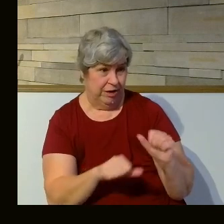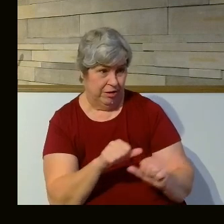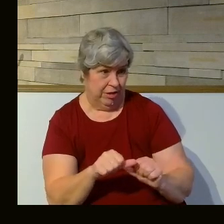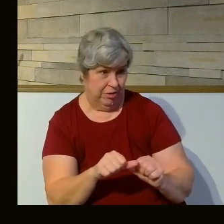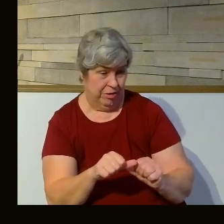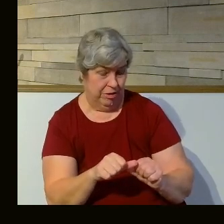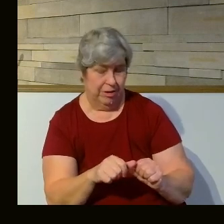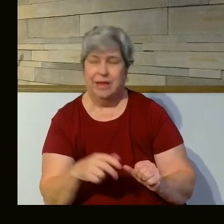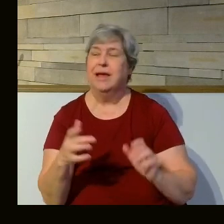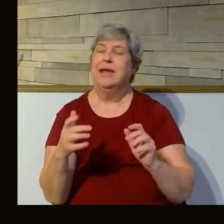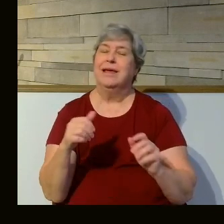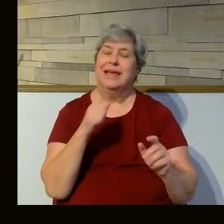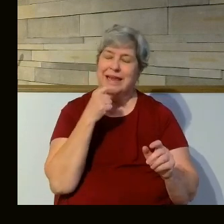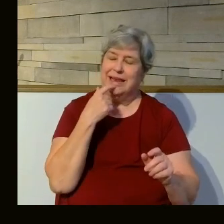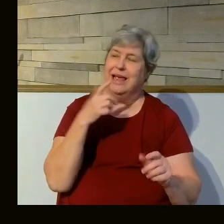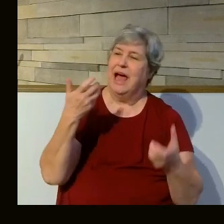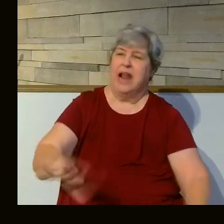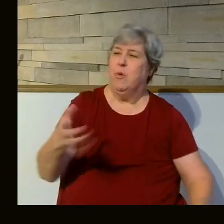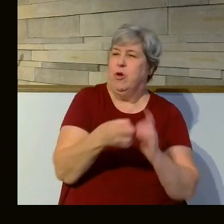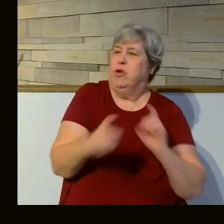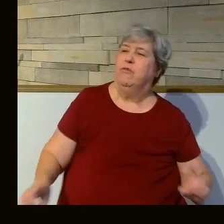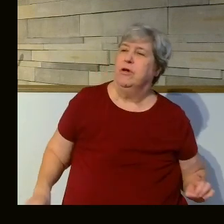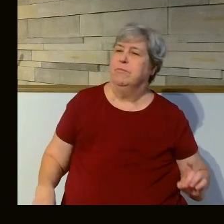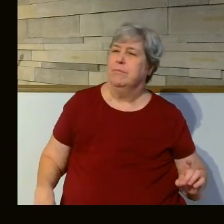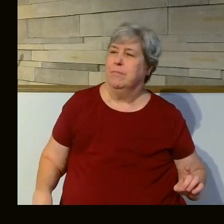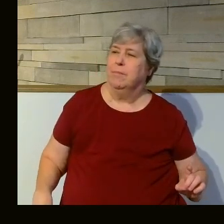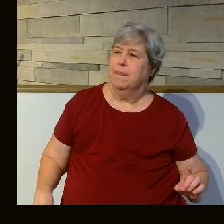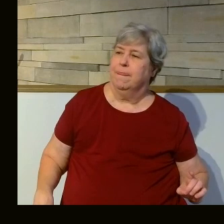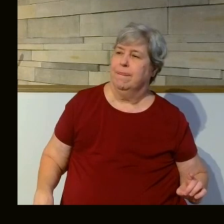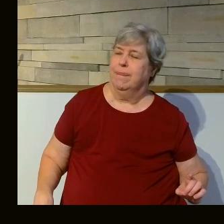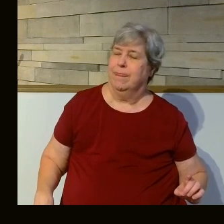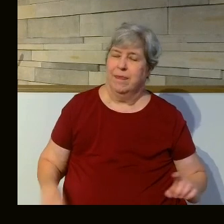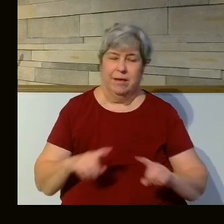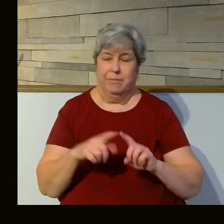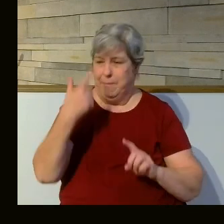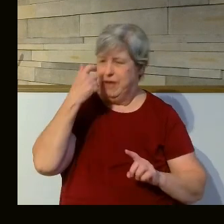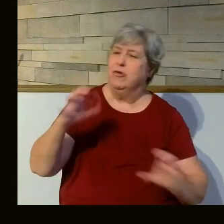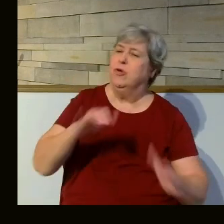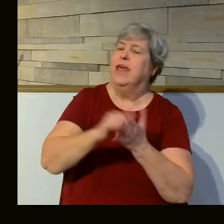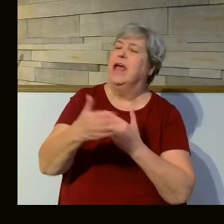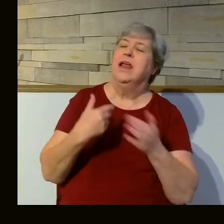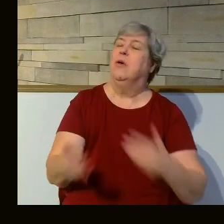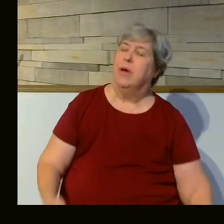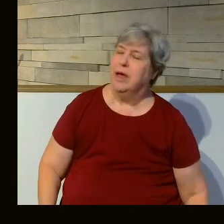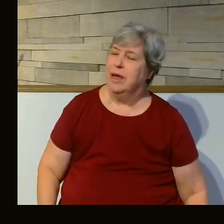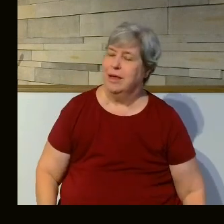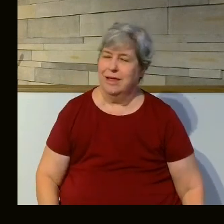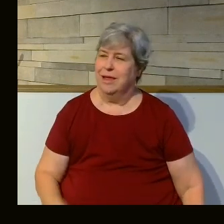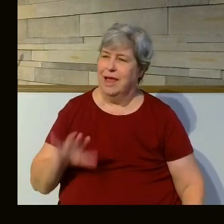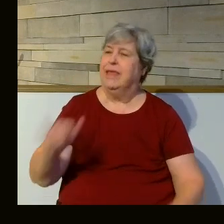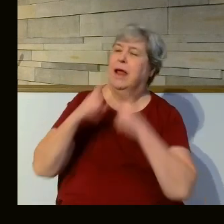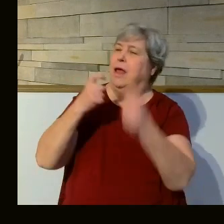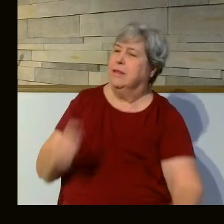right? He didn't say, I don't want you to do divorce, but since you're going to do it anyway, and it's a